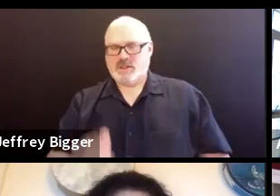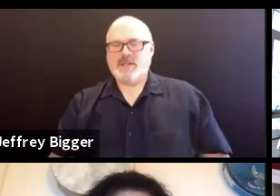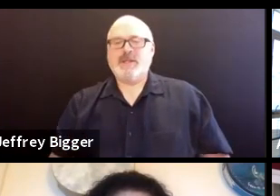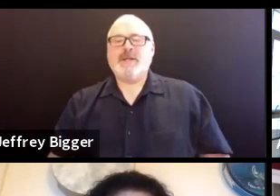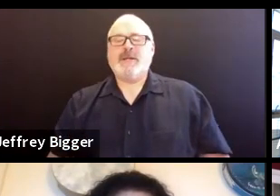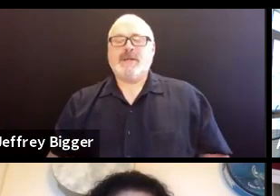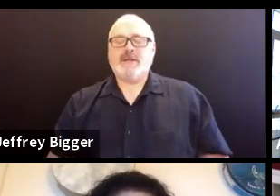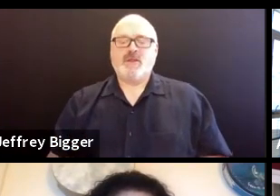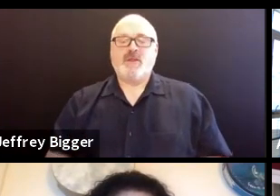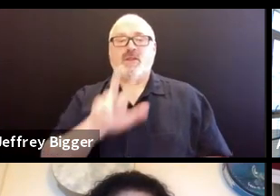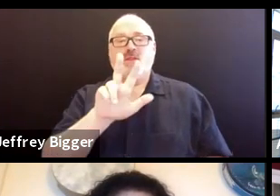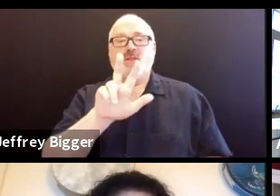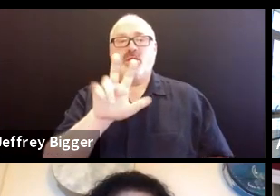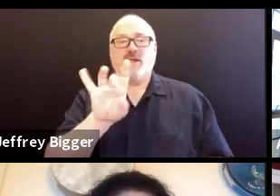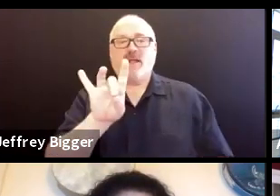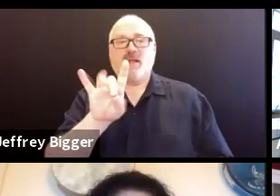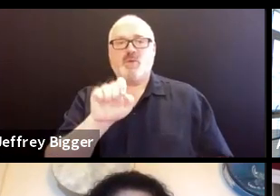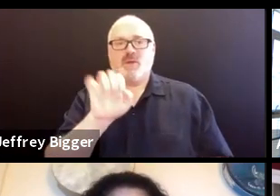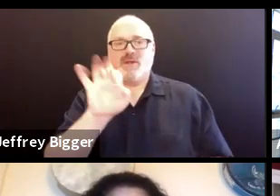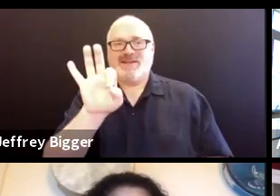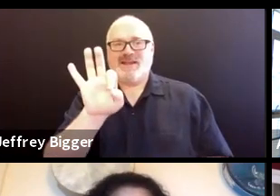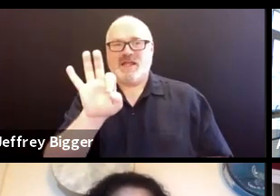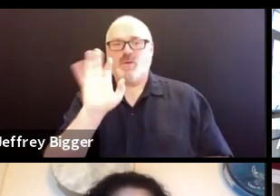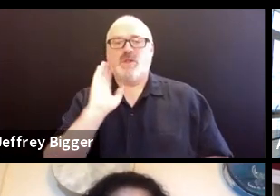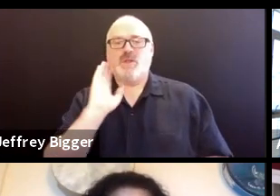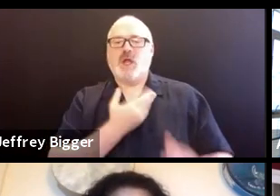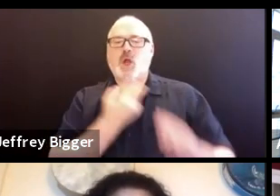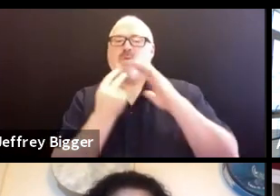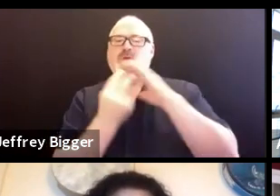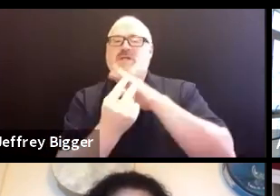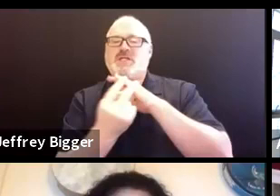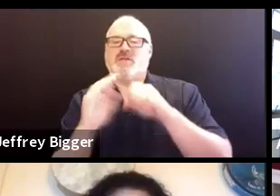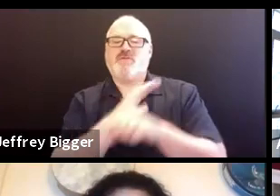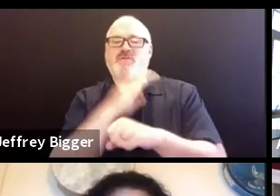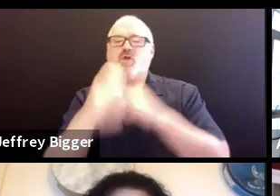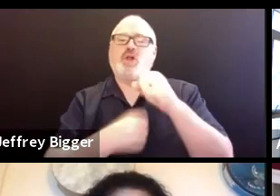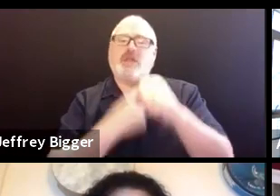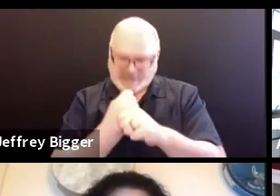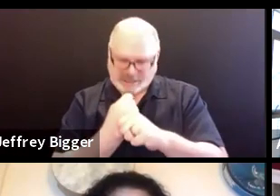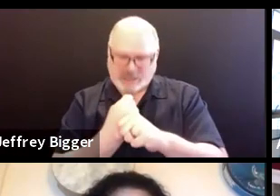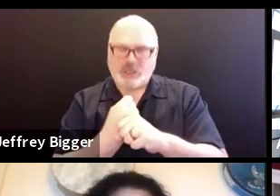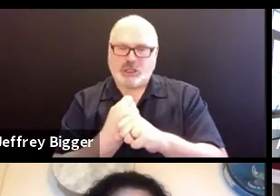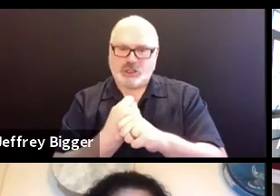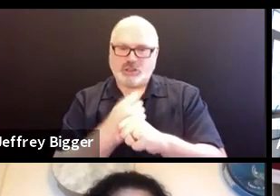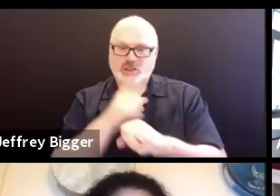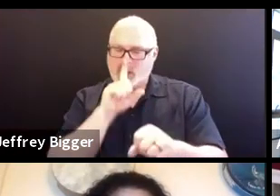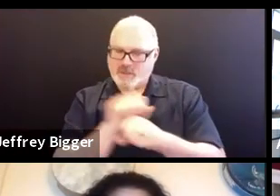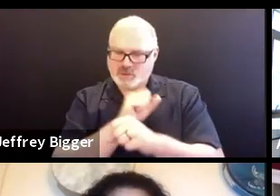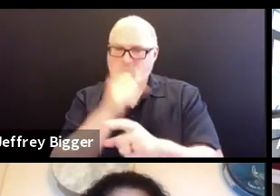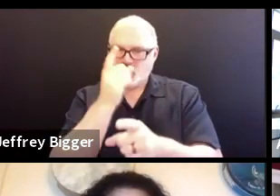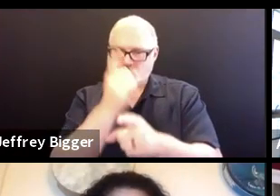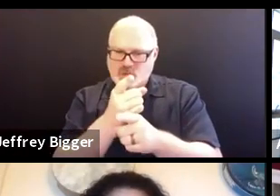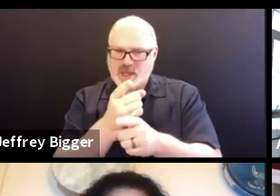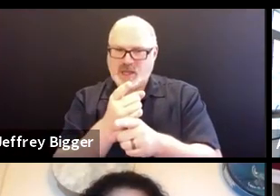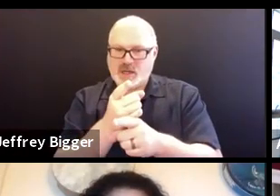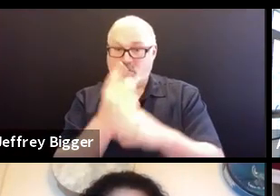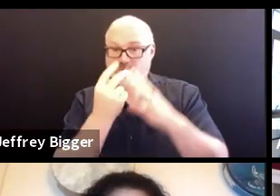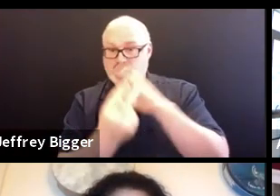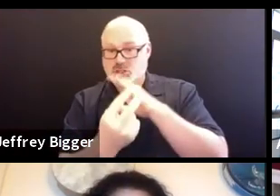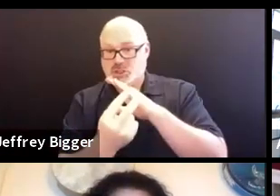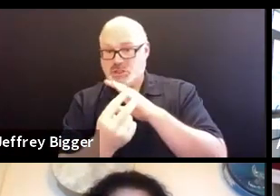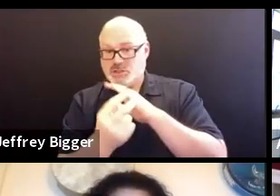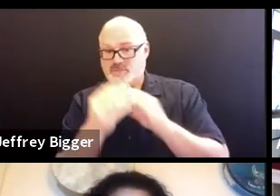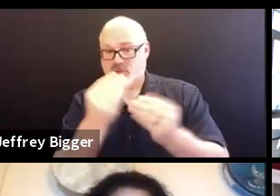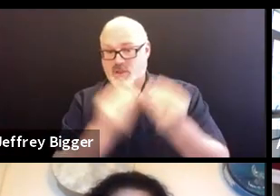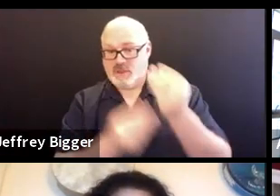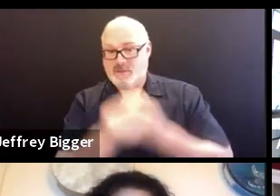So the 38.9, Dick, was our forecast for the full year for May. So you are absolutely correct that what we are proposing for a